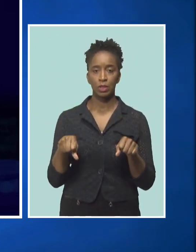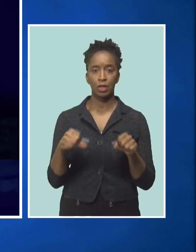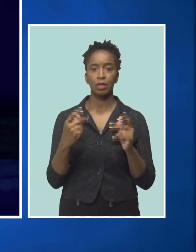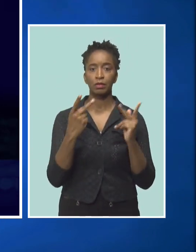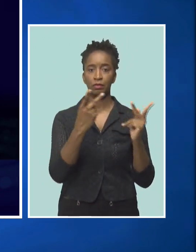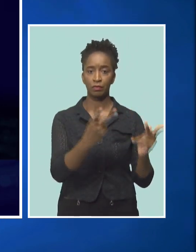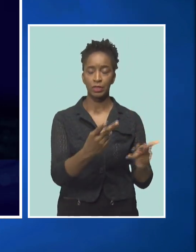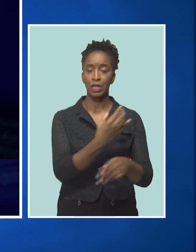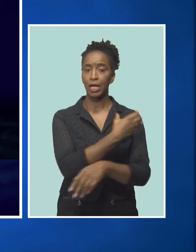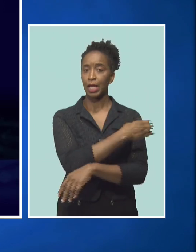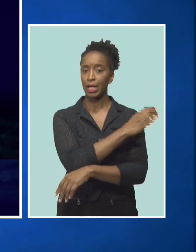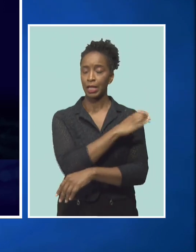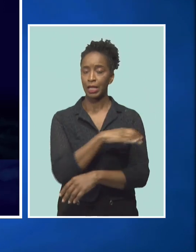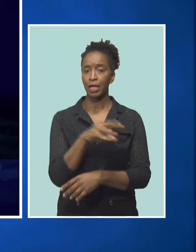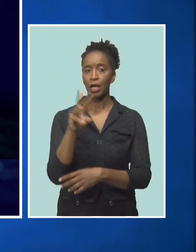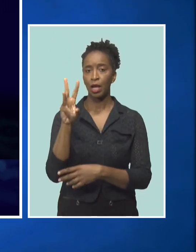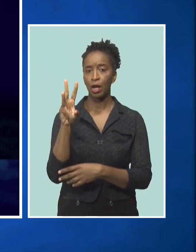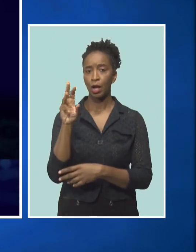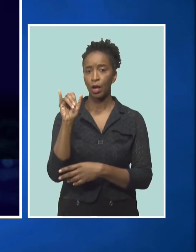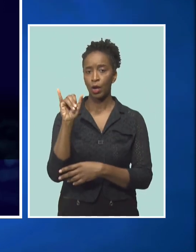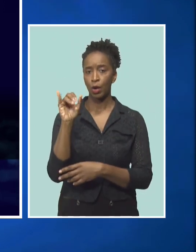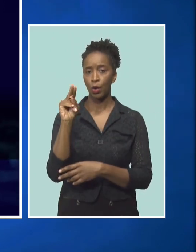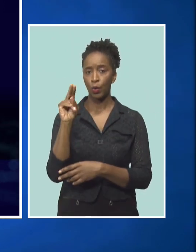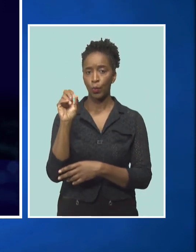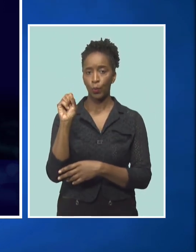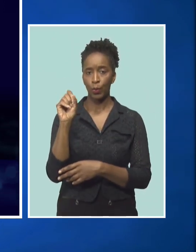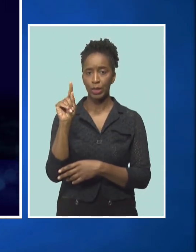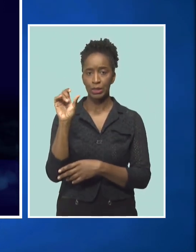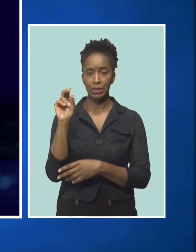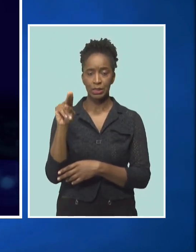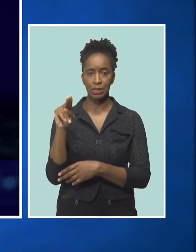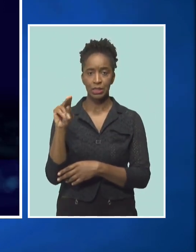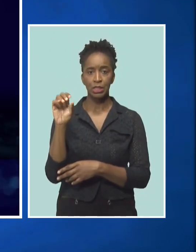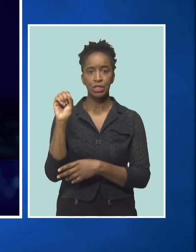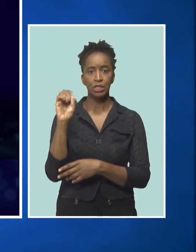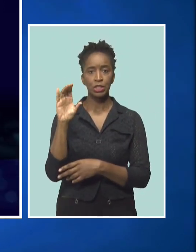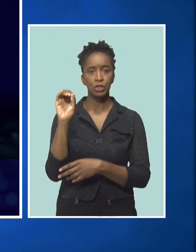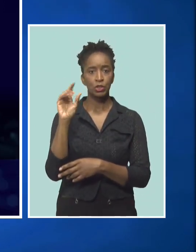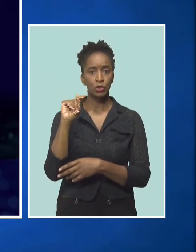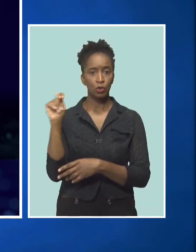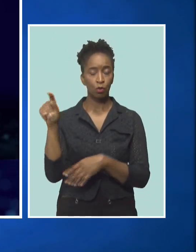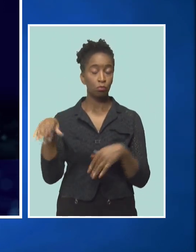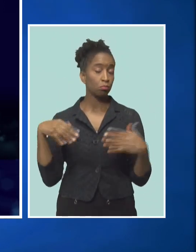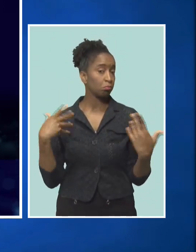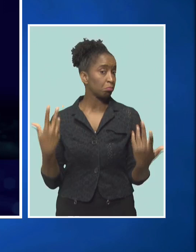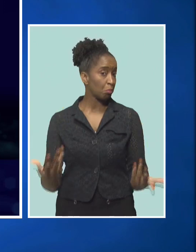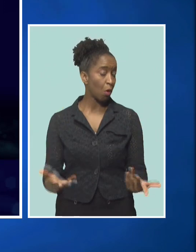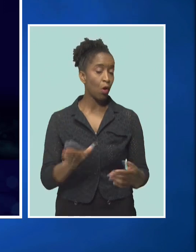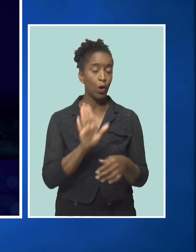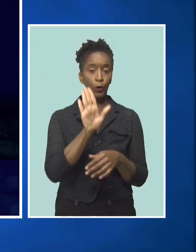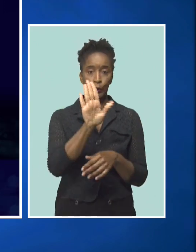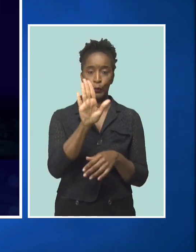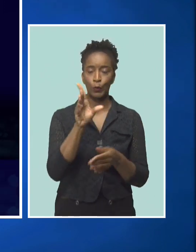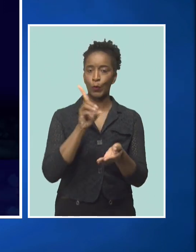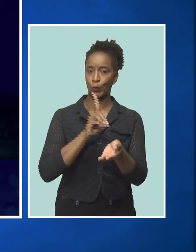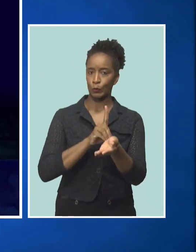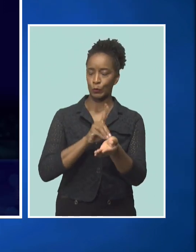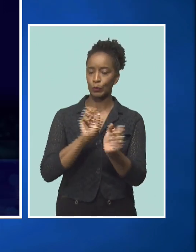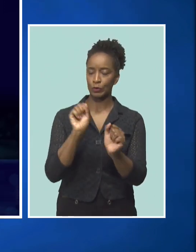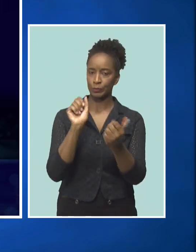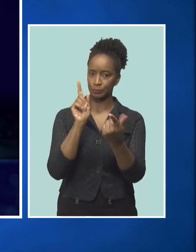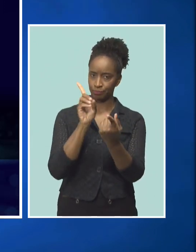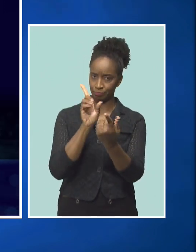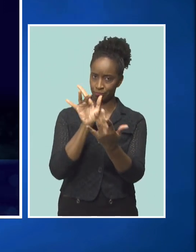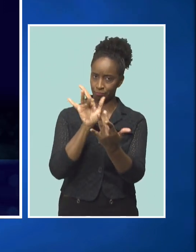Winston Scott Polyclinic at Gemmetts Lane, St. Michael, or you can consult your private physician. Life-threatening conditions